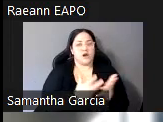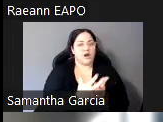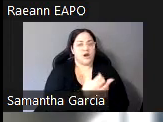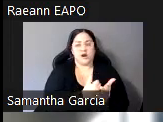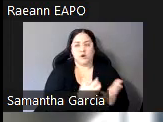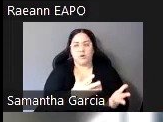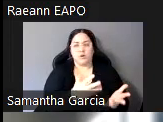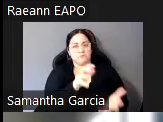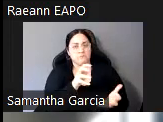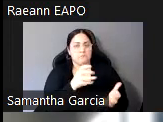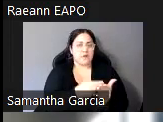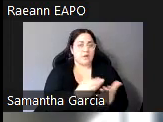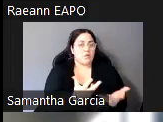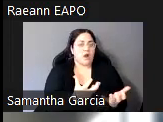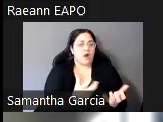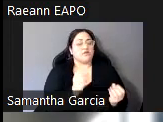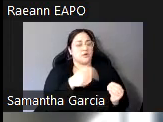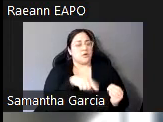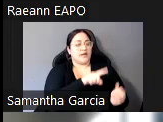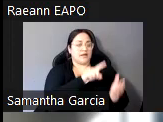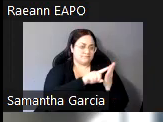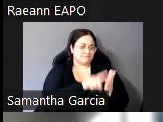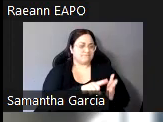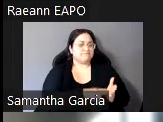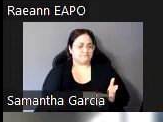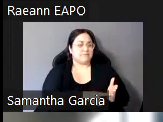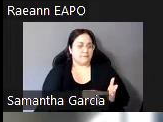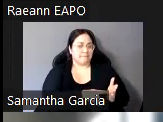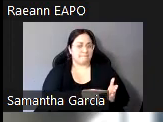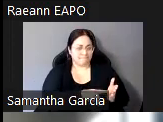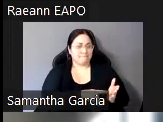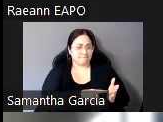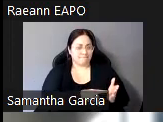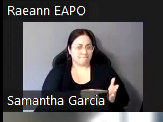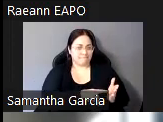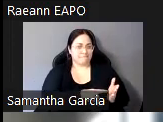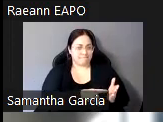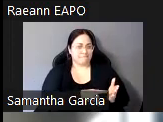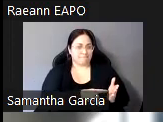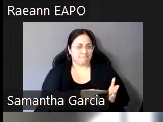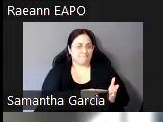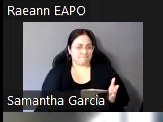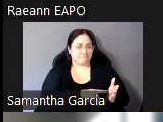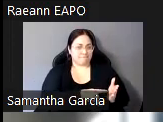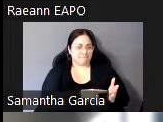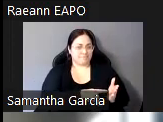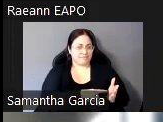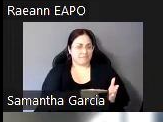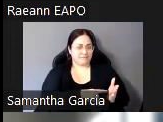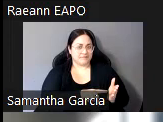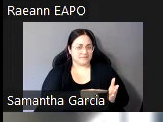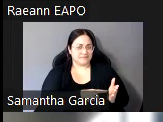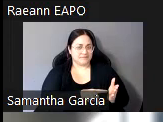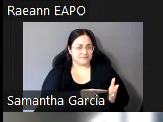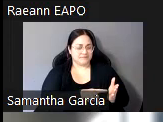type in crypto investment fraud. You're actually going to be given a search results of